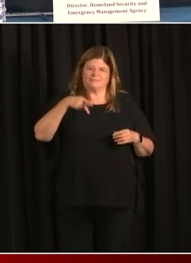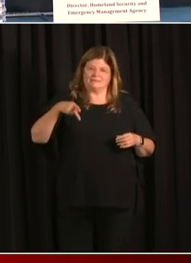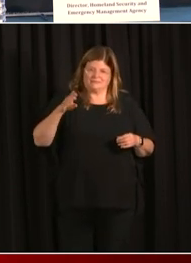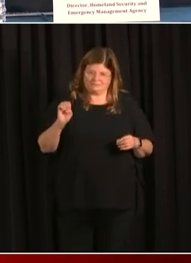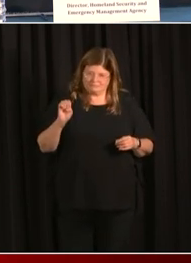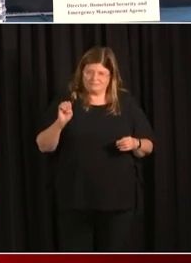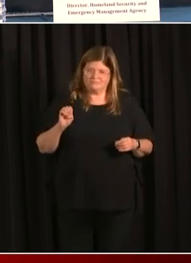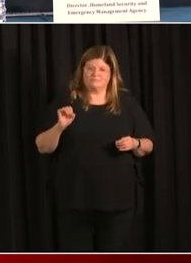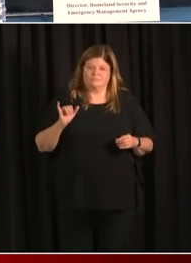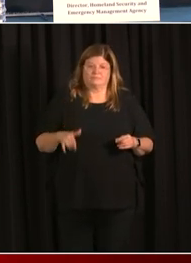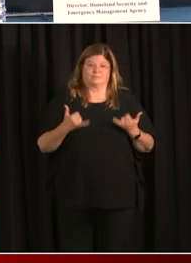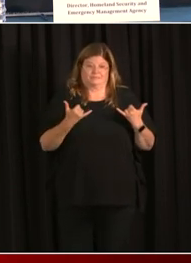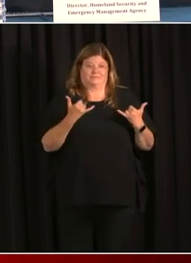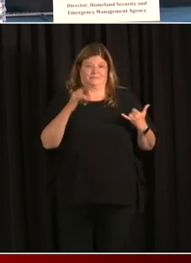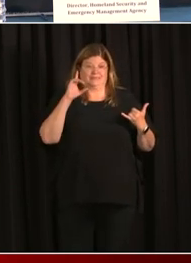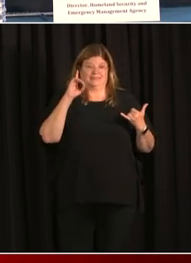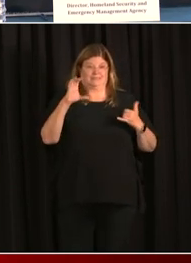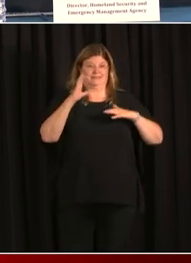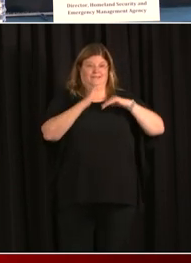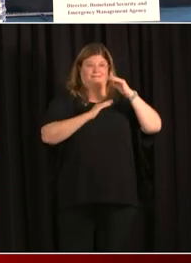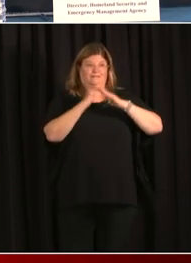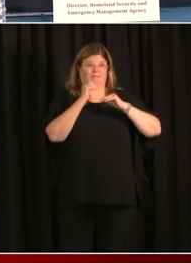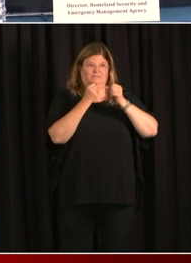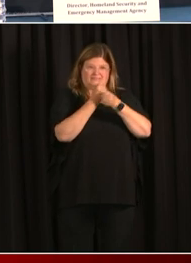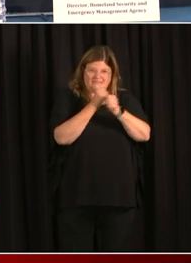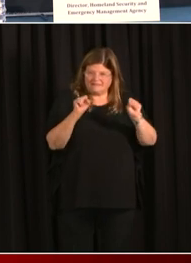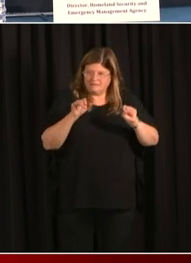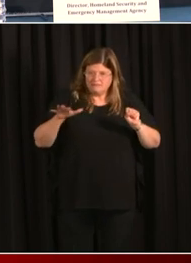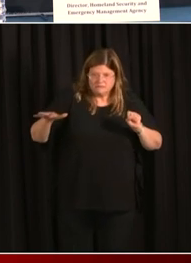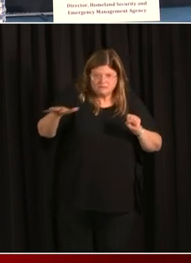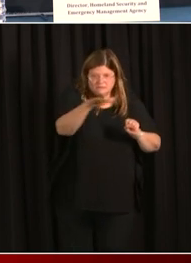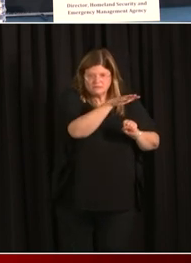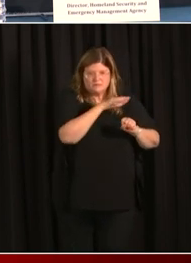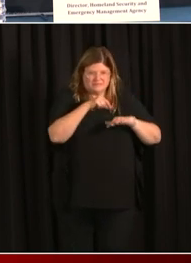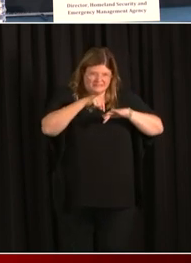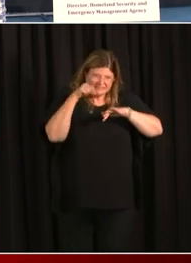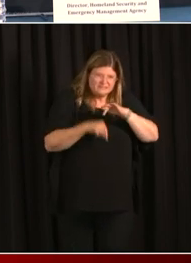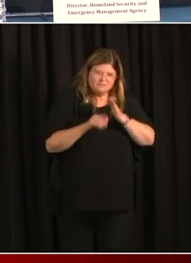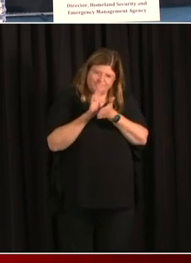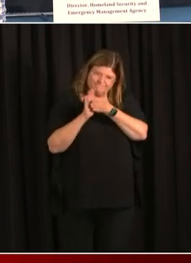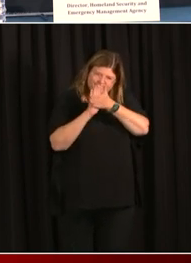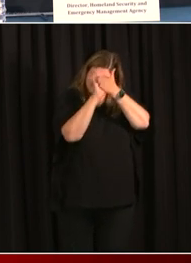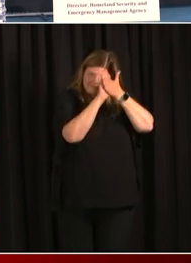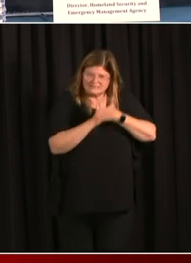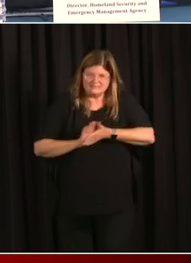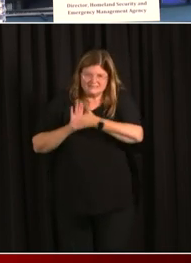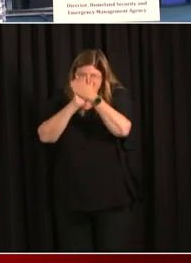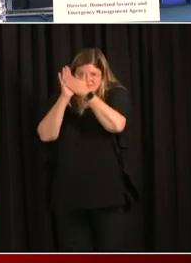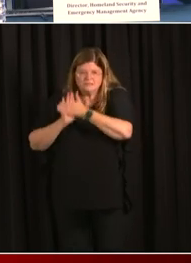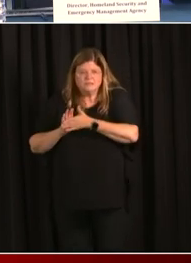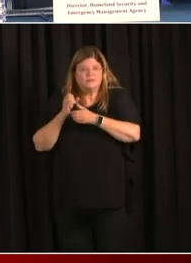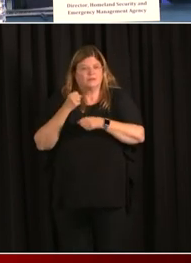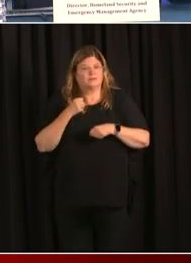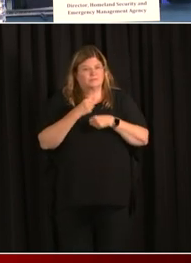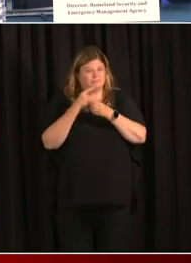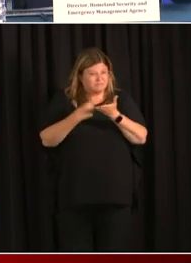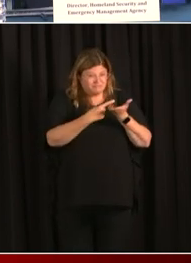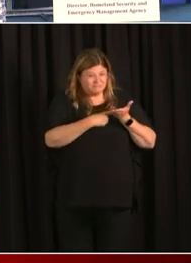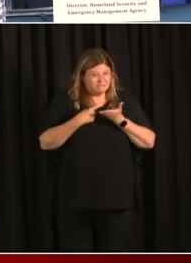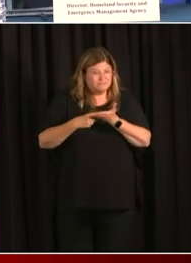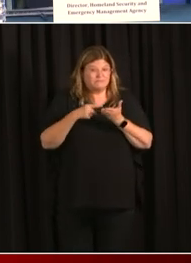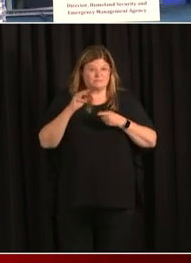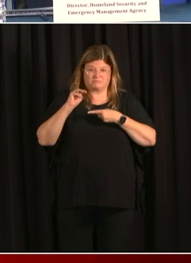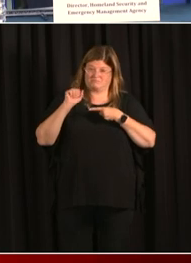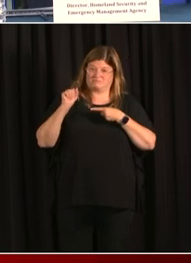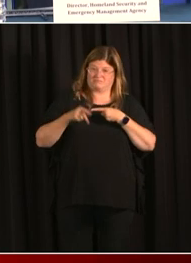And then making our DC facilities safe, knowing that we needed to do deep cleaning, and in some cases mapping out all of the